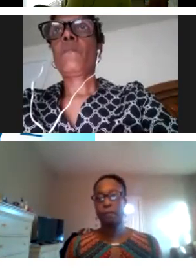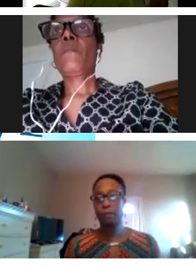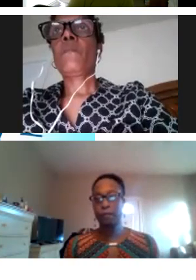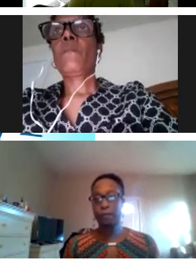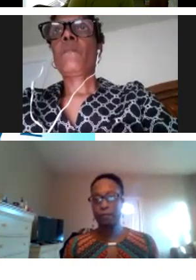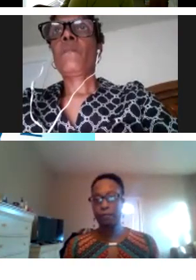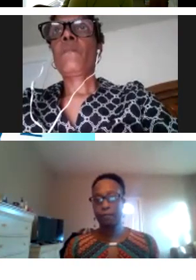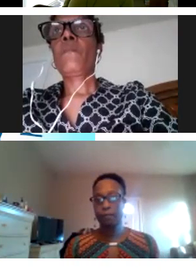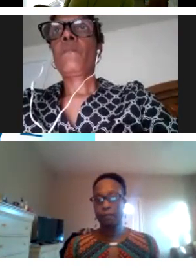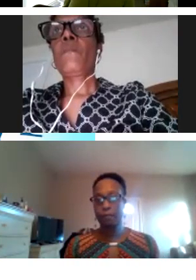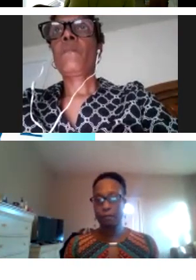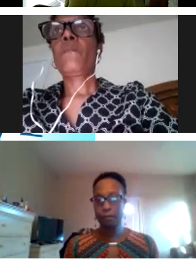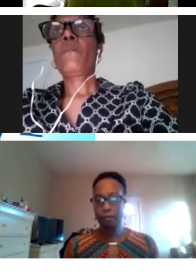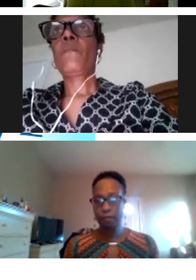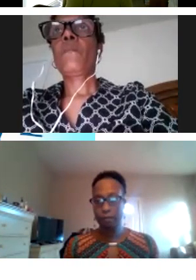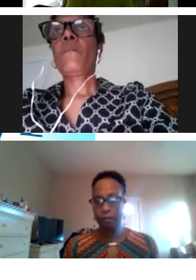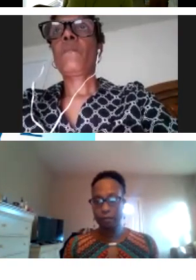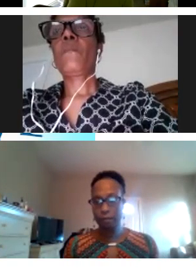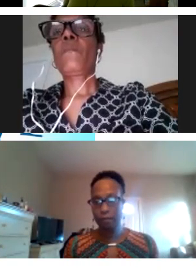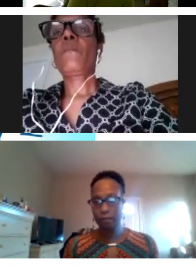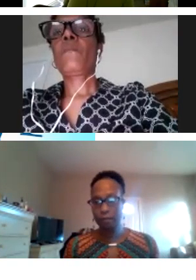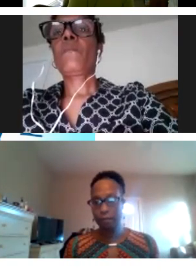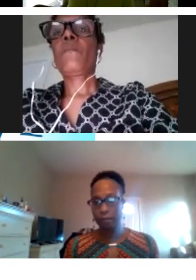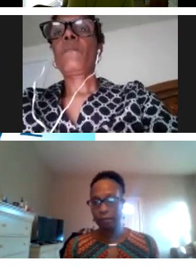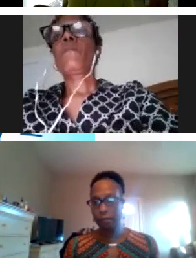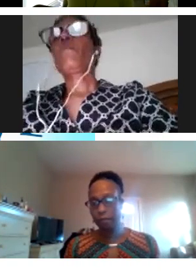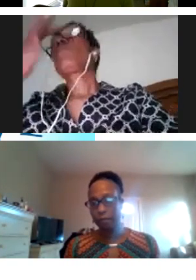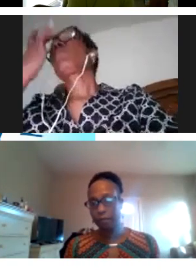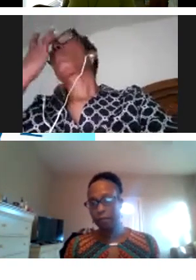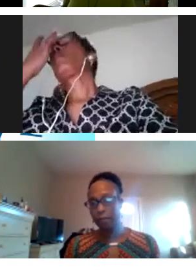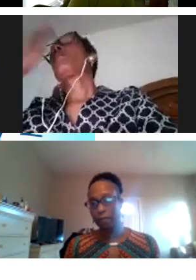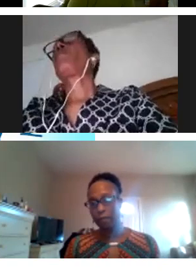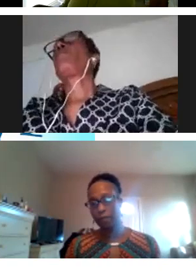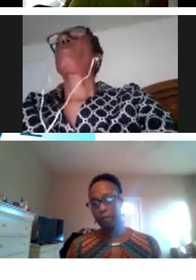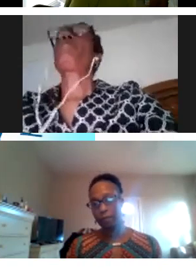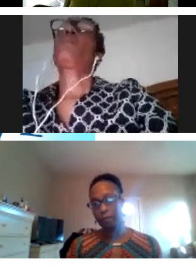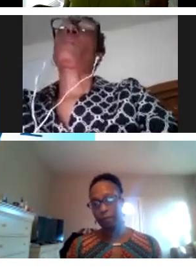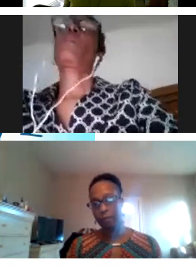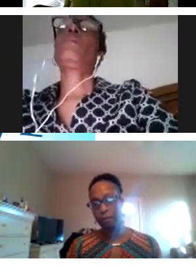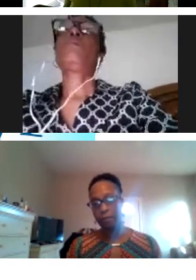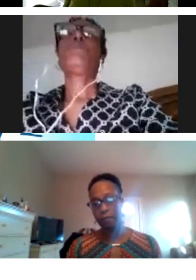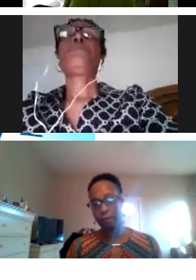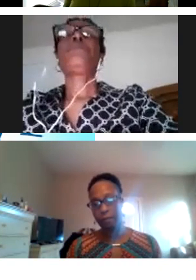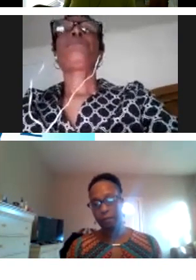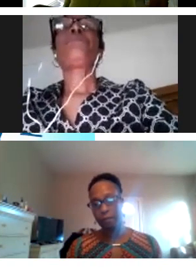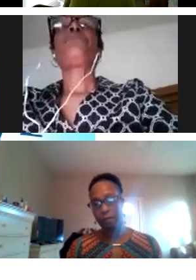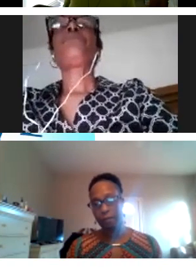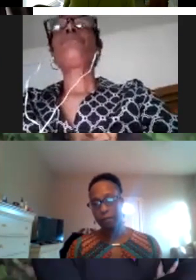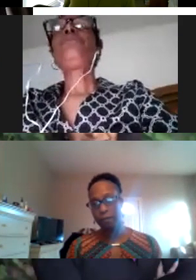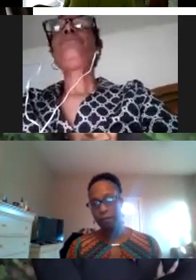we move forward. We'll have time for questions at the end as well if you did not get a chance to ask your question as we were